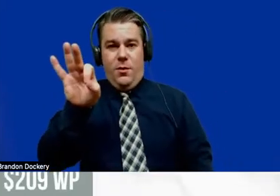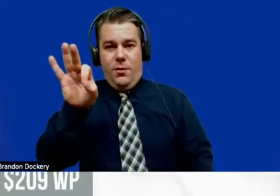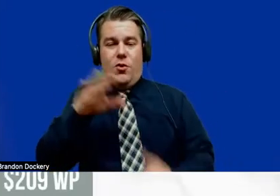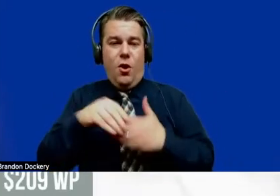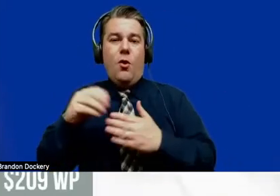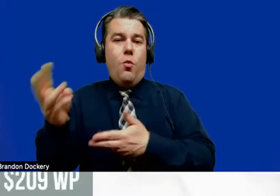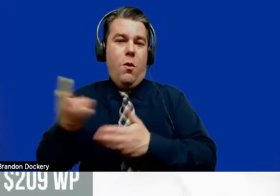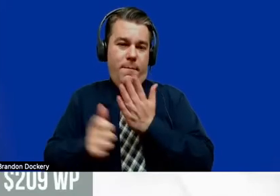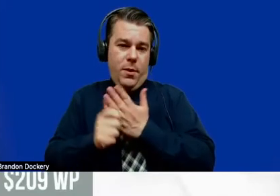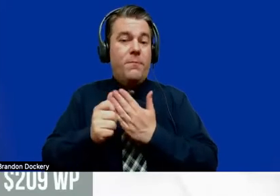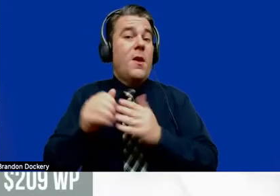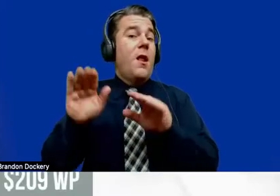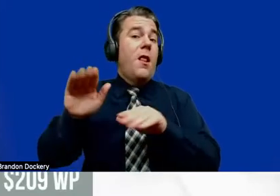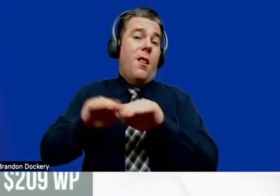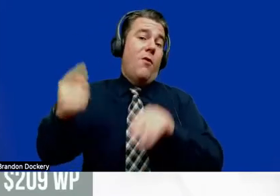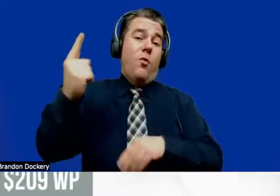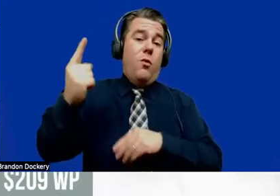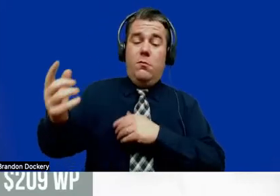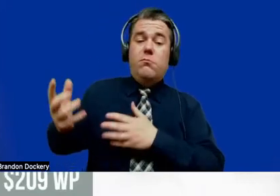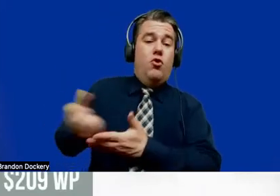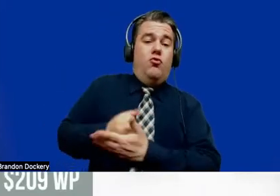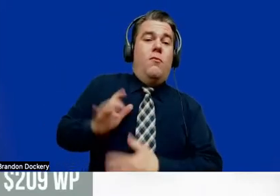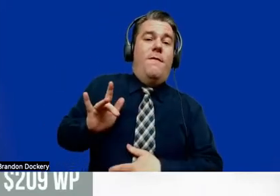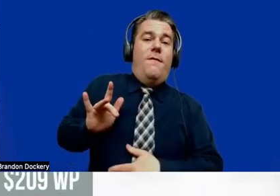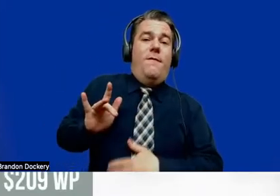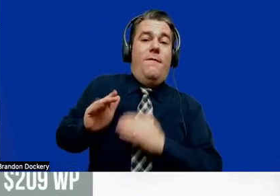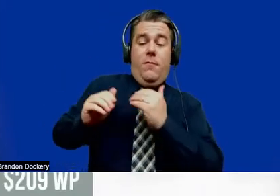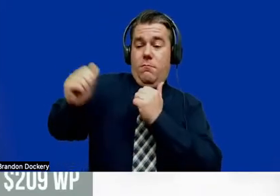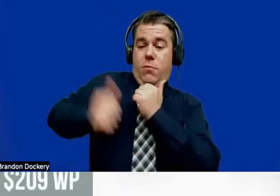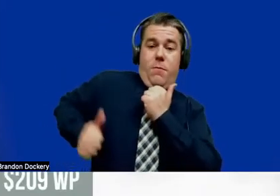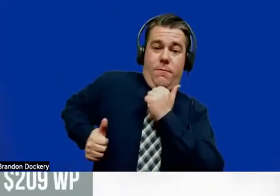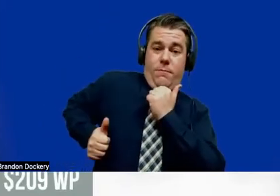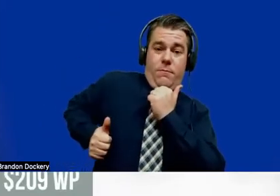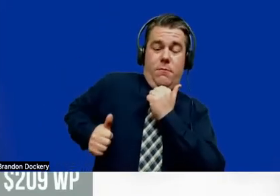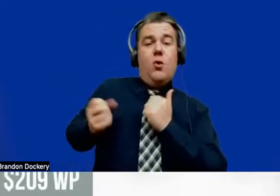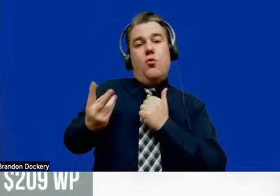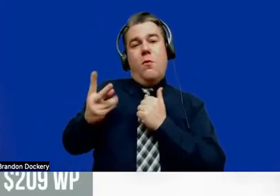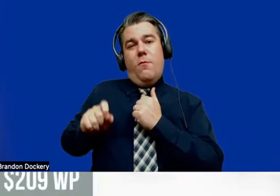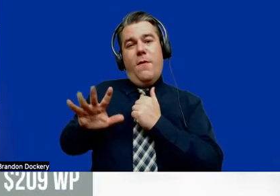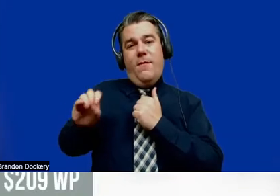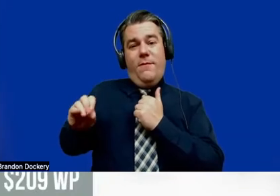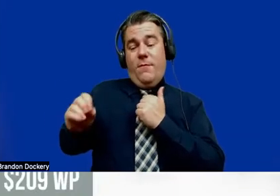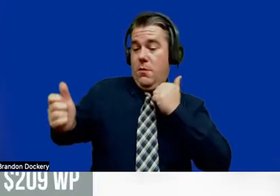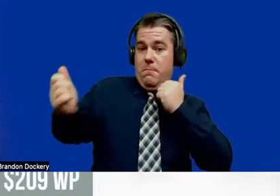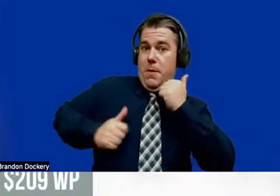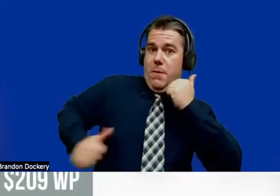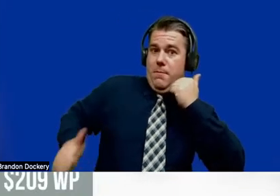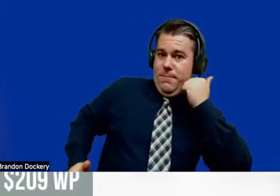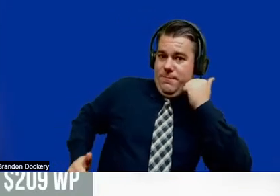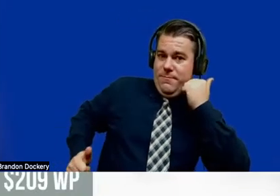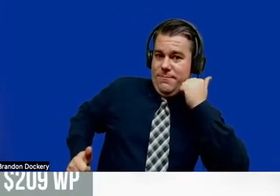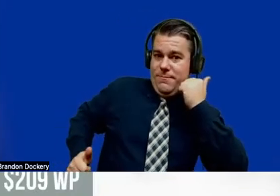it's your level 1, you get $25. Level 2, $12.50. Level 3, you'll get